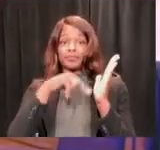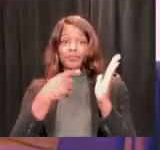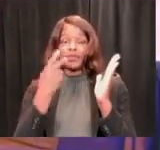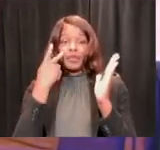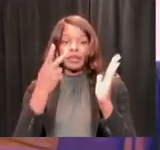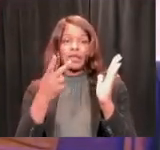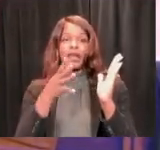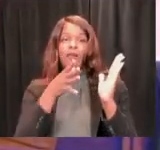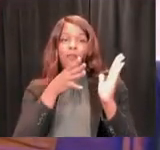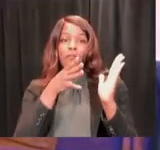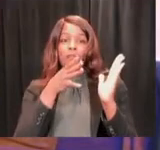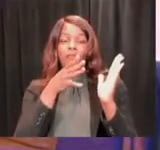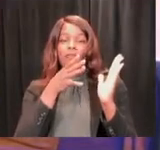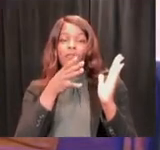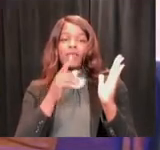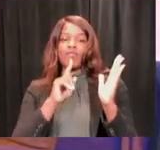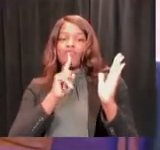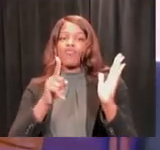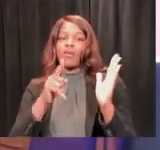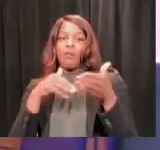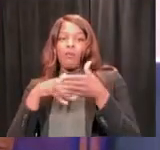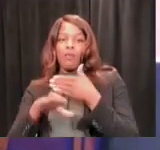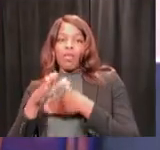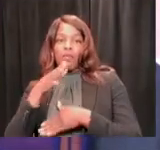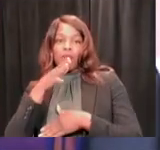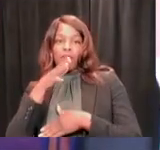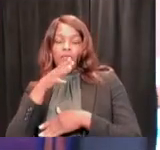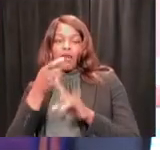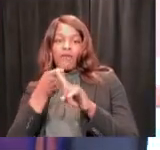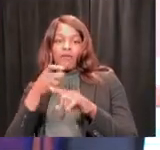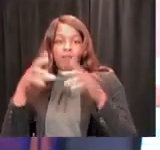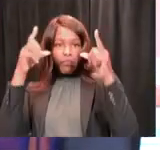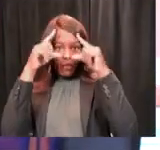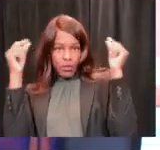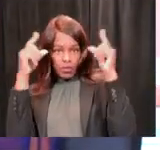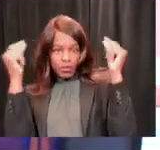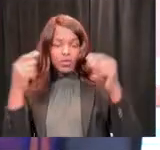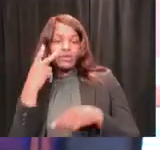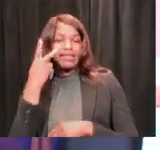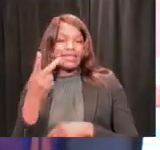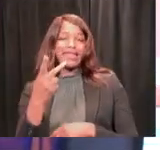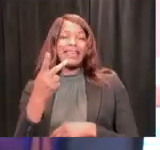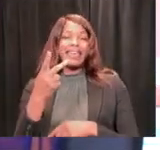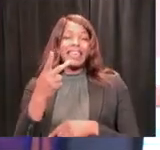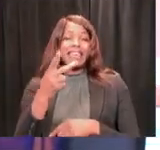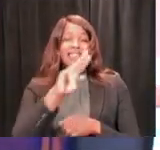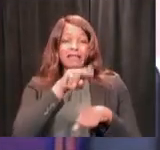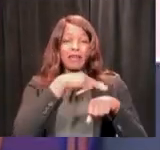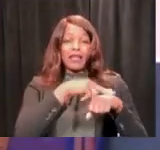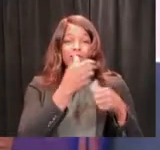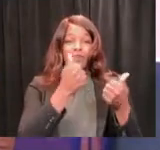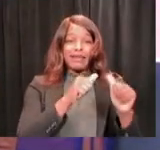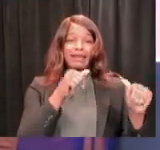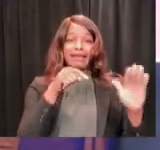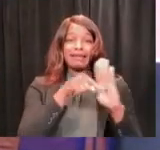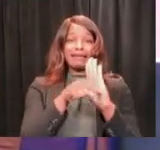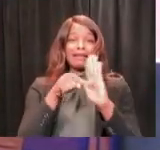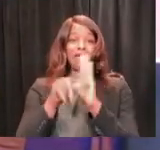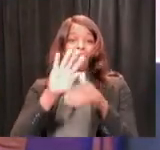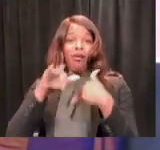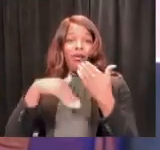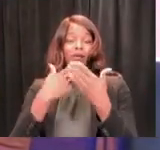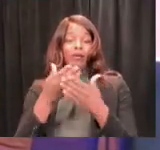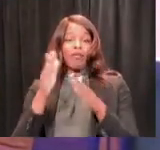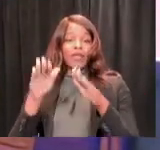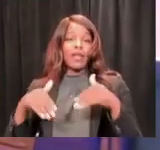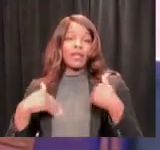to Moses. And when the nation was trying to kill all the young men, this mother went to extreme measures to